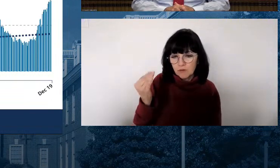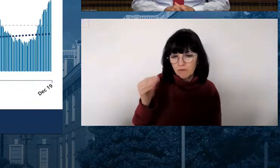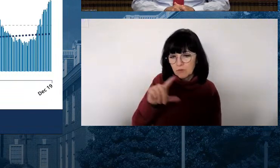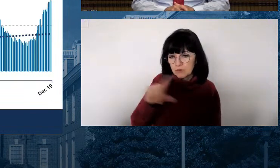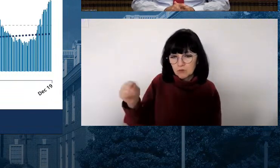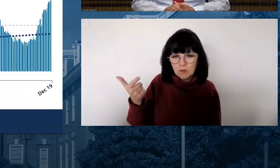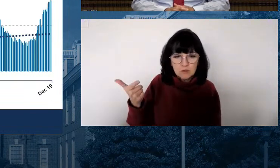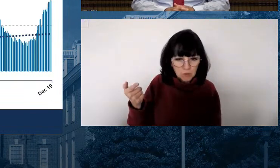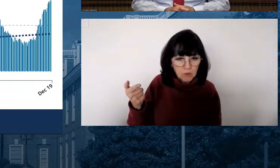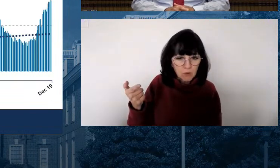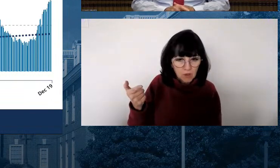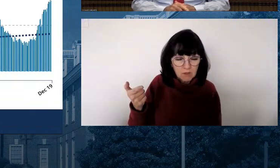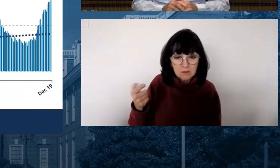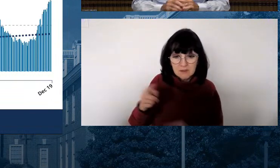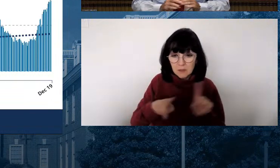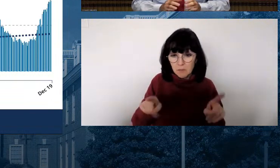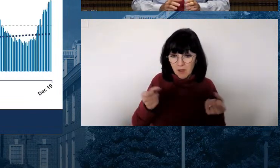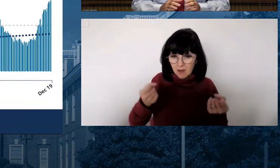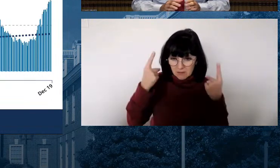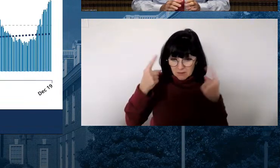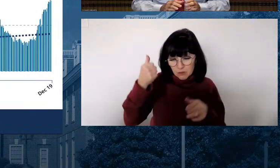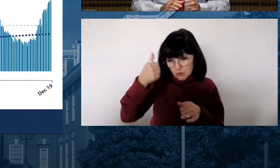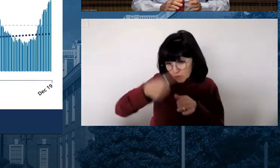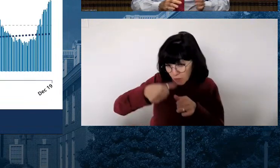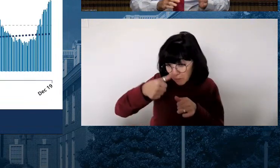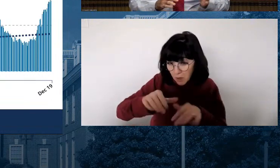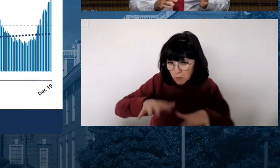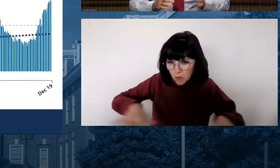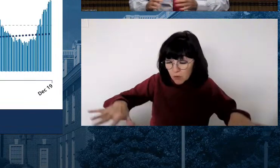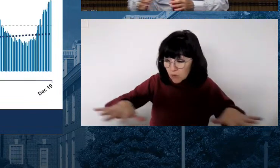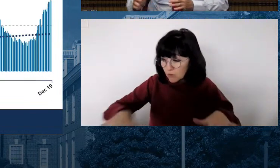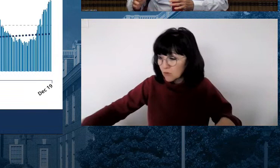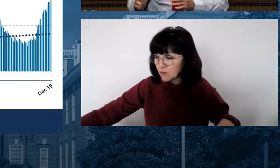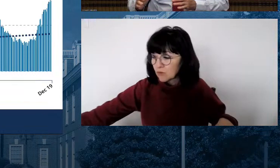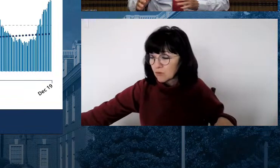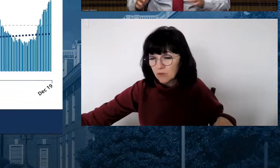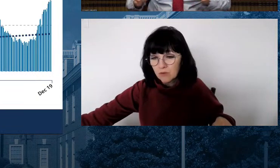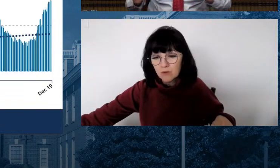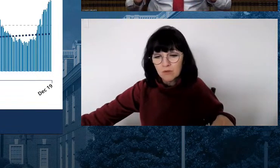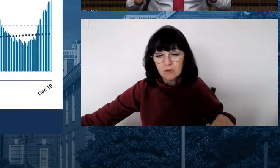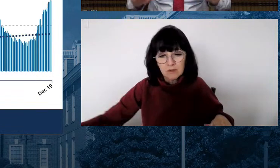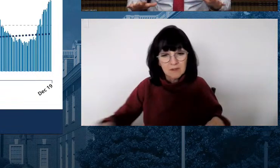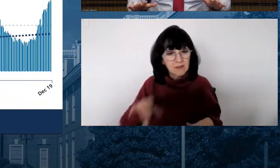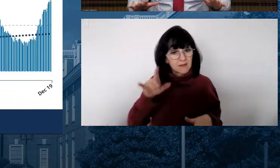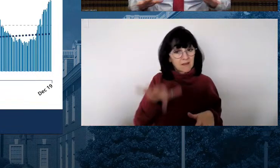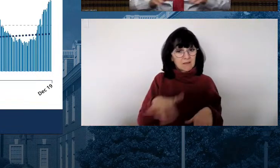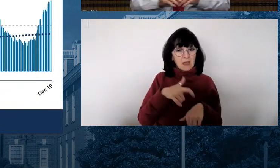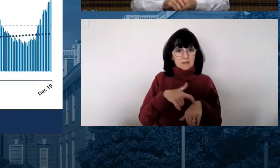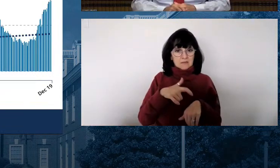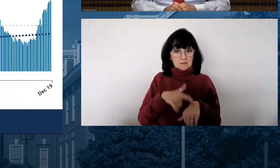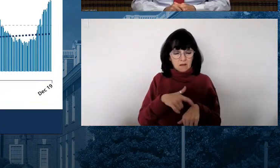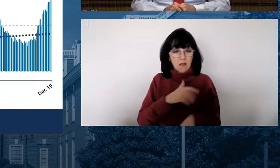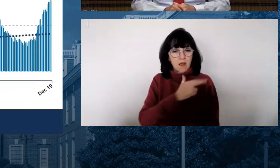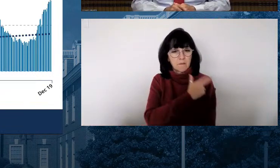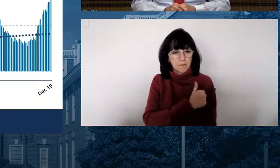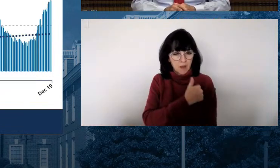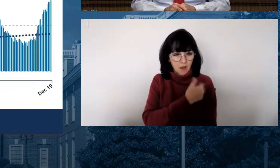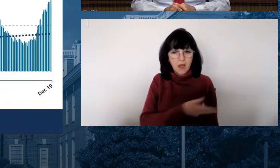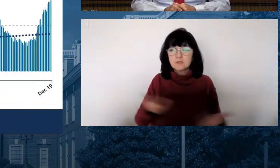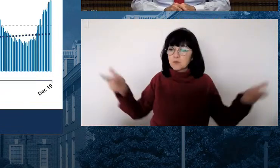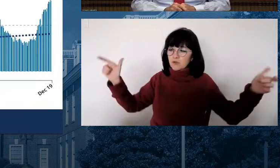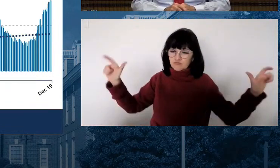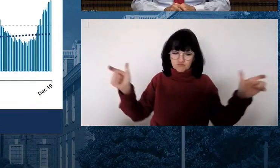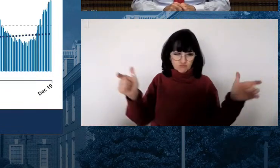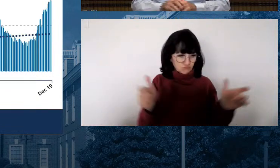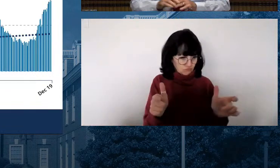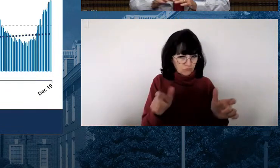2021. But remember, the hospitals at the time had cleaned out their census. They were very careful about managing